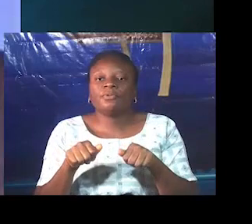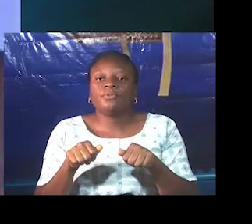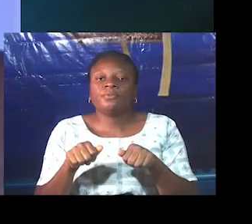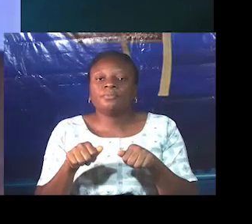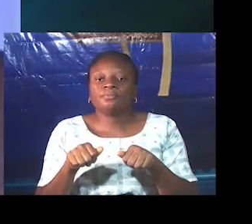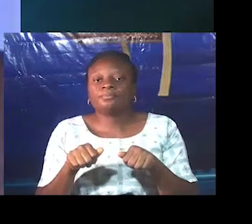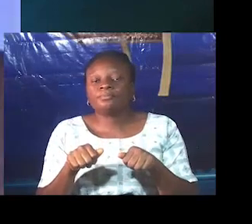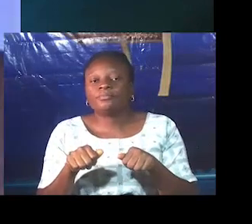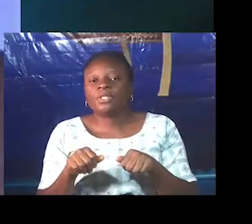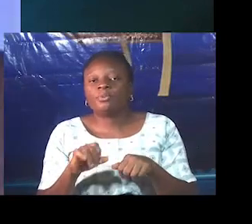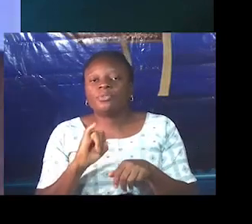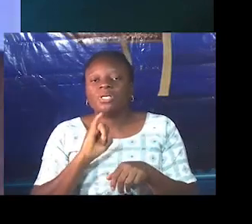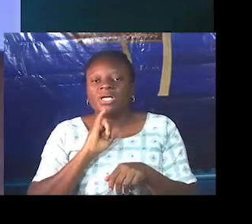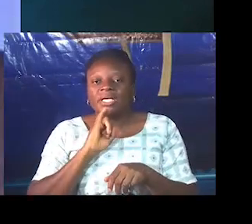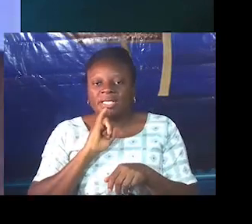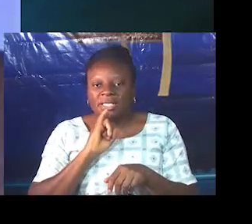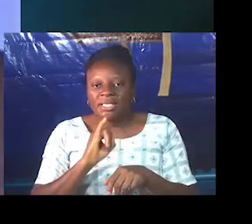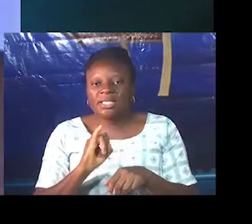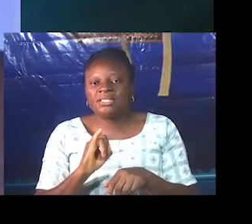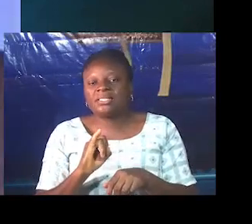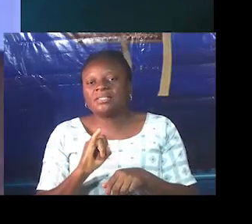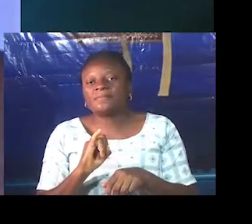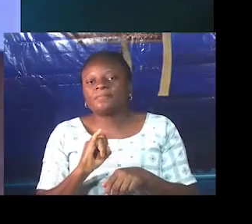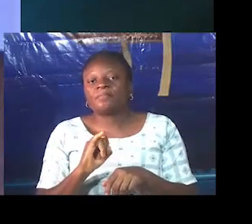whosoever put away his wife